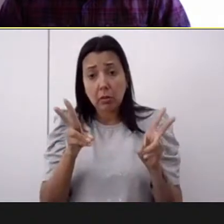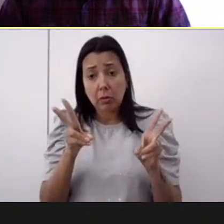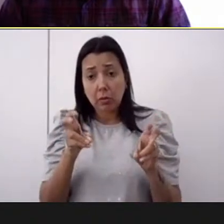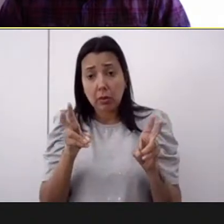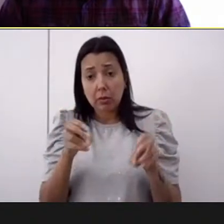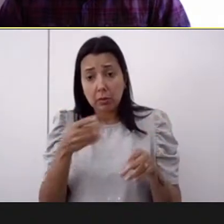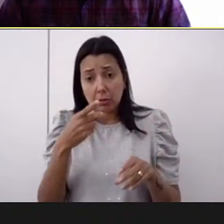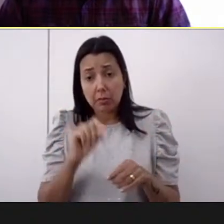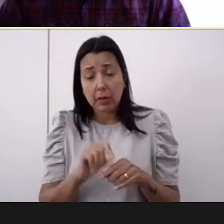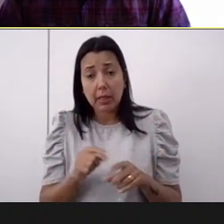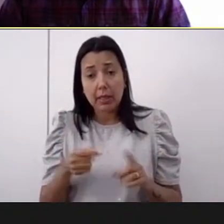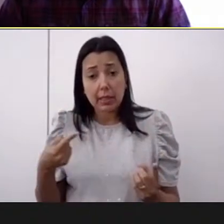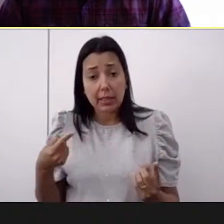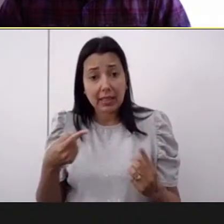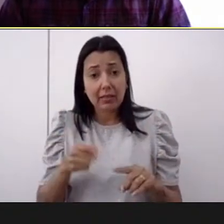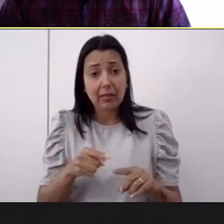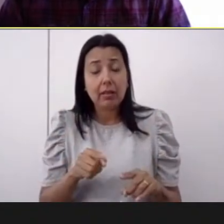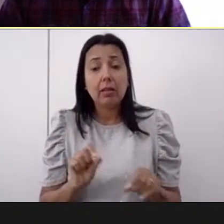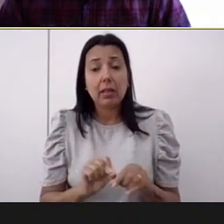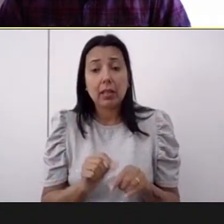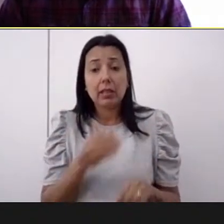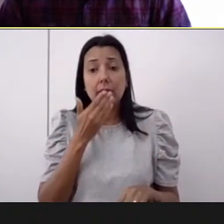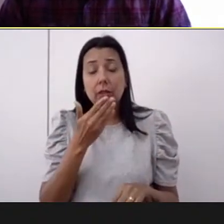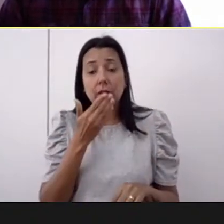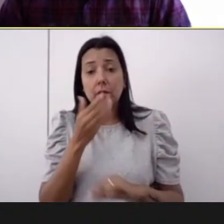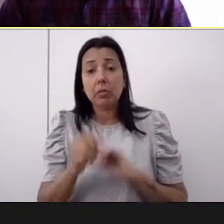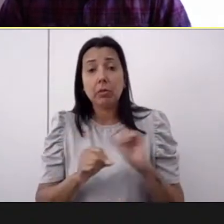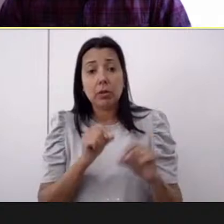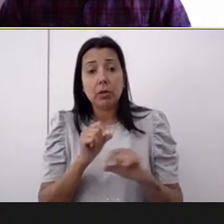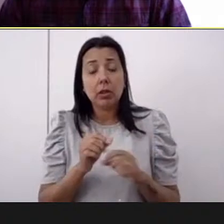such a conflict of interests?